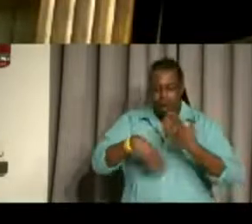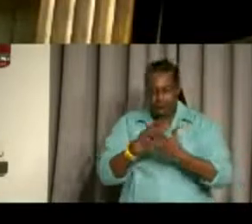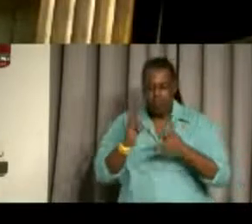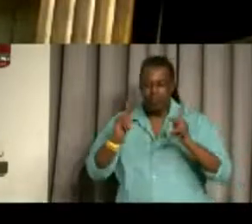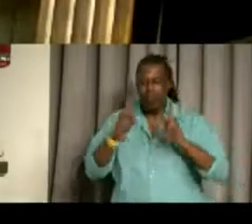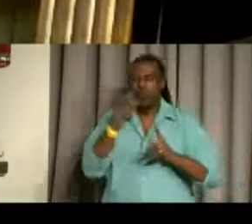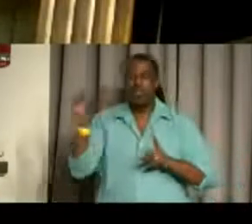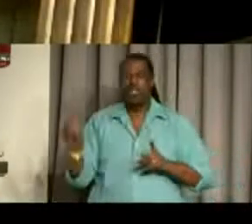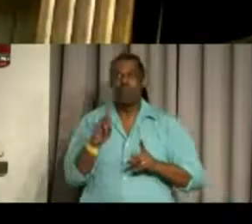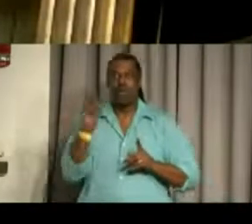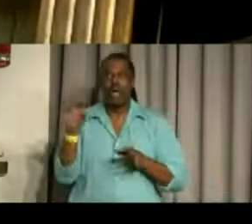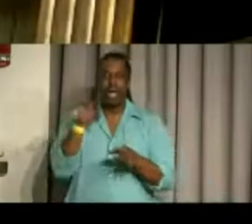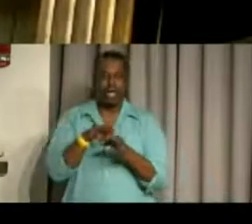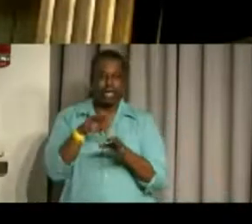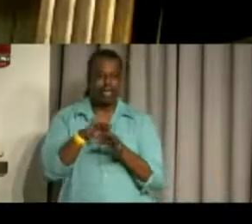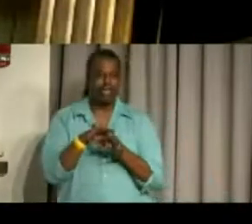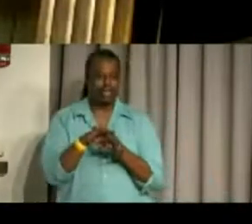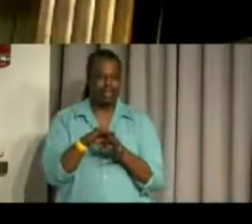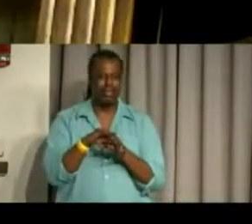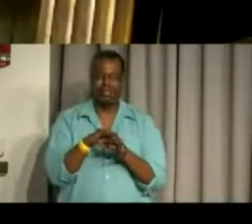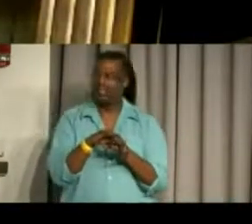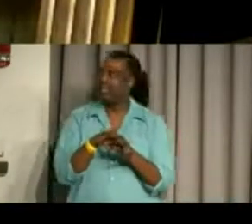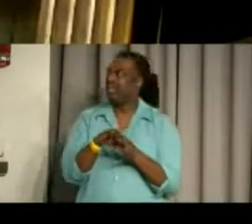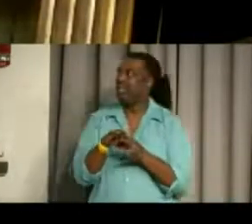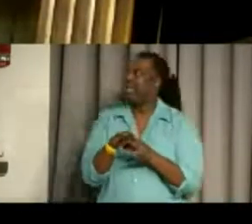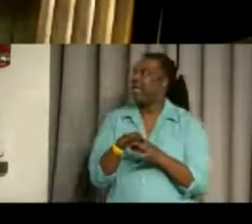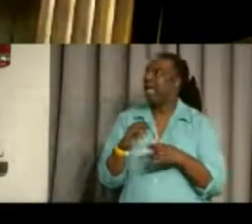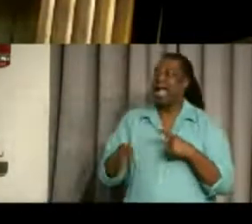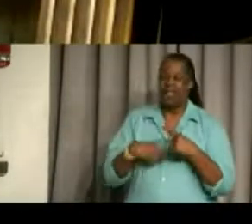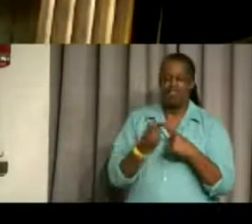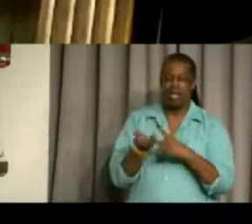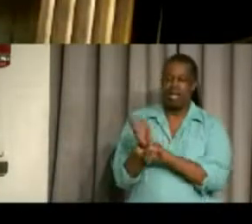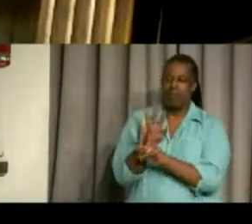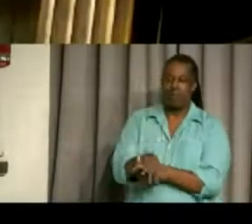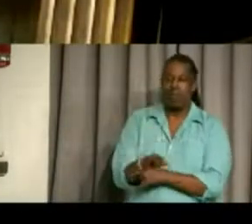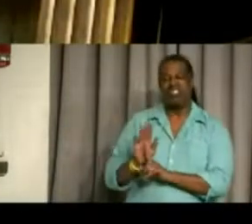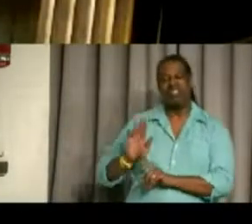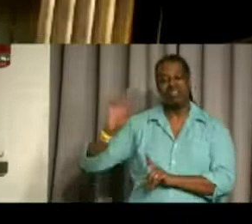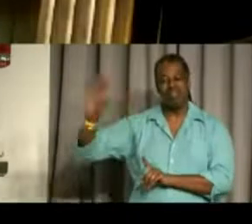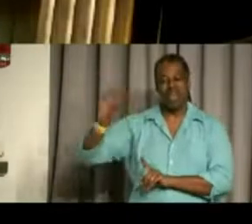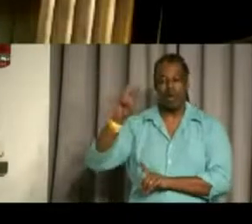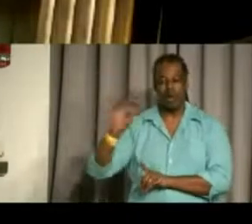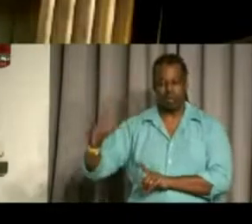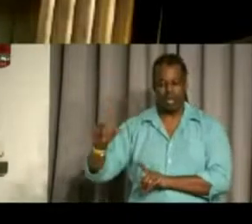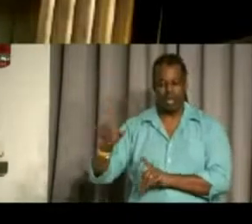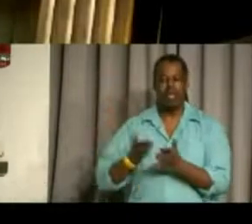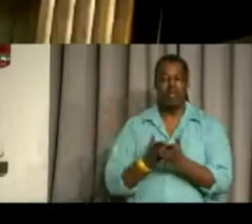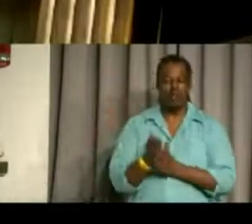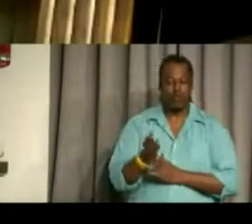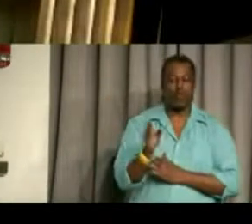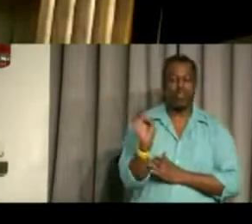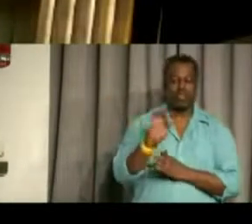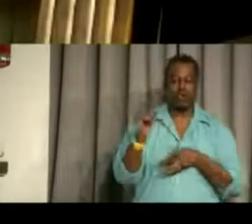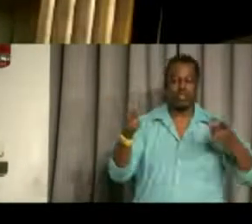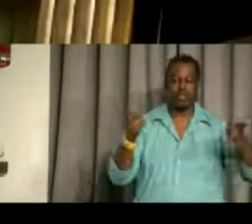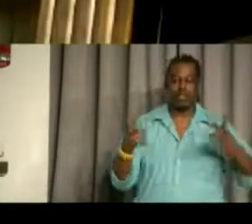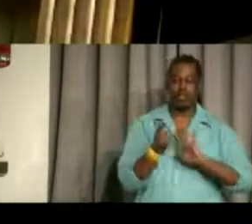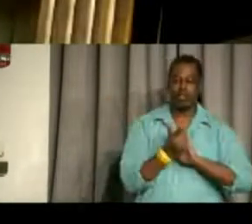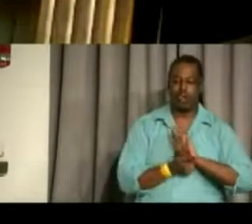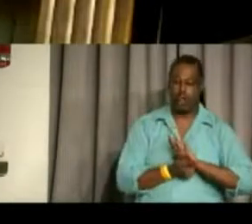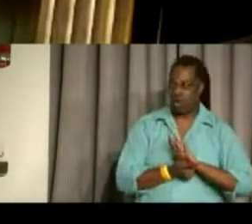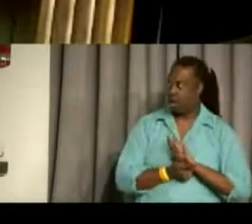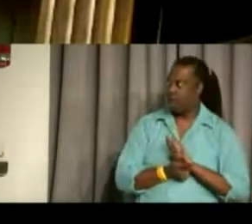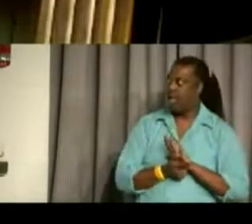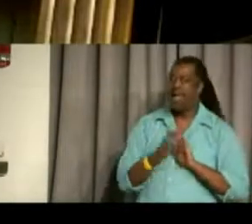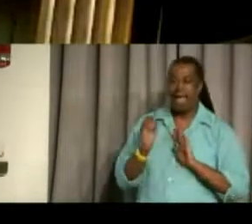democratically elected in local elections, and then imposes his or her will through the emergency manager law. And we